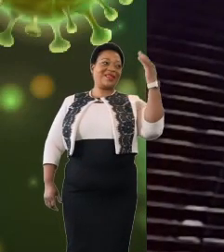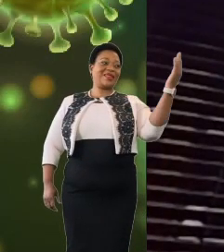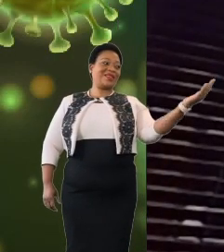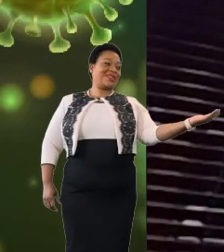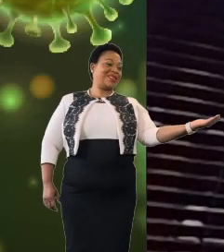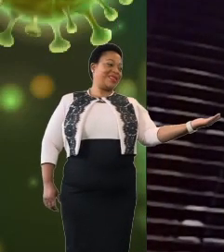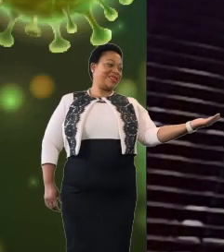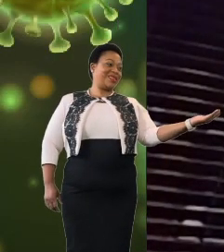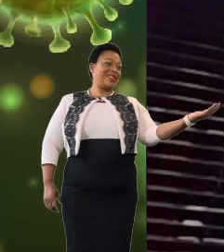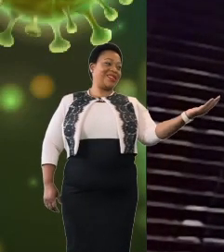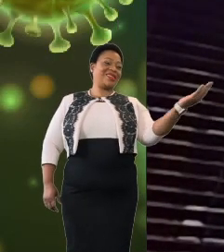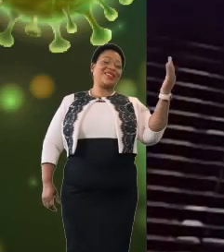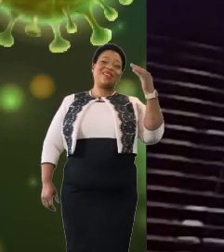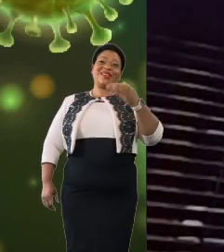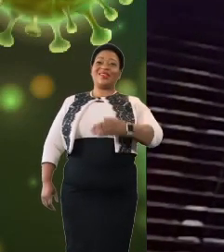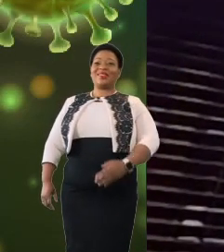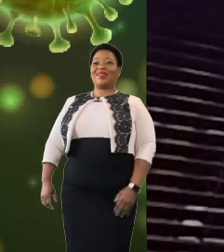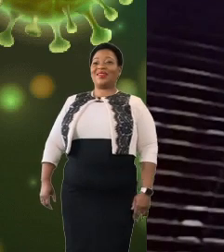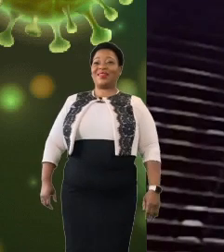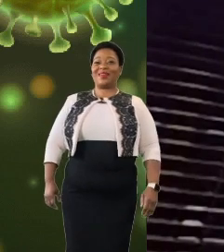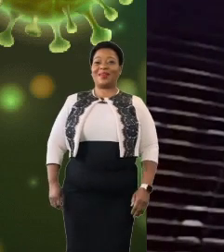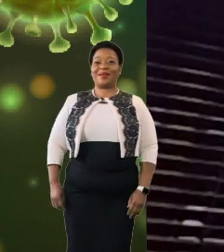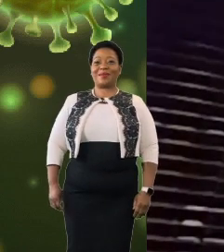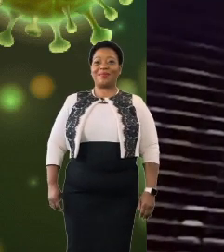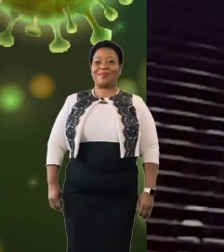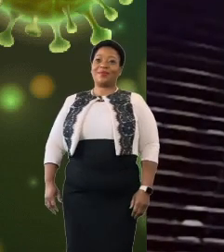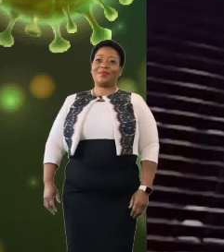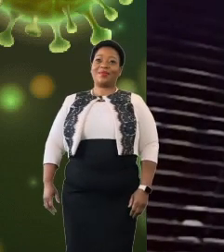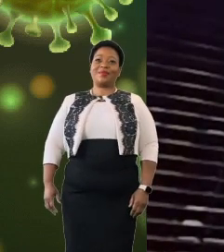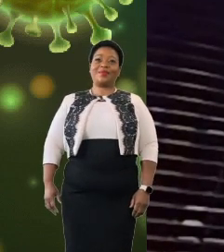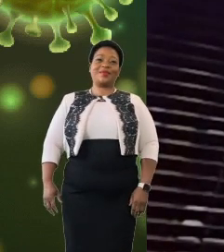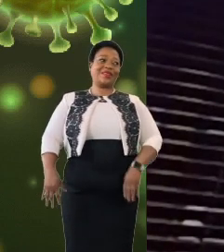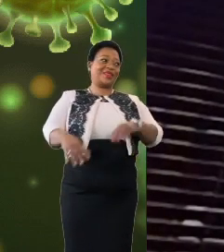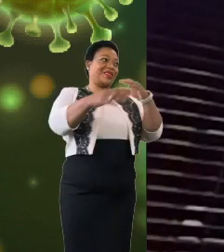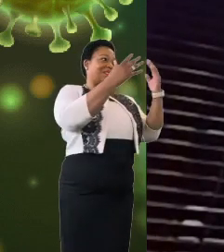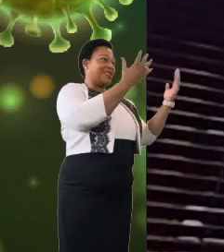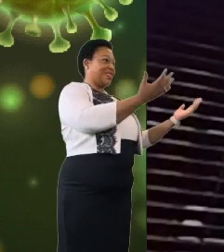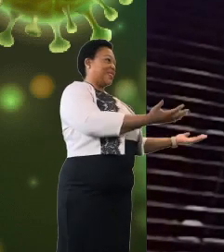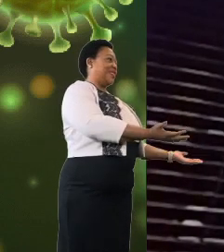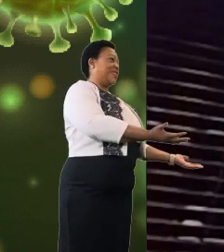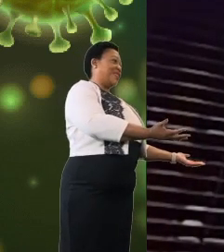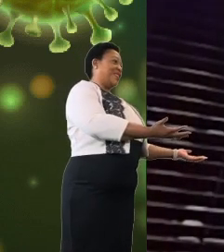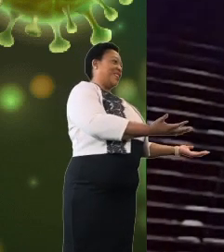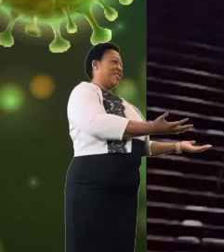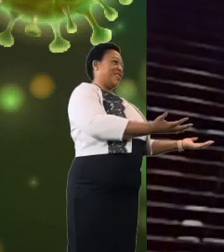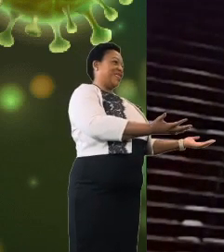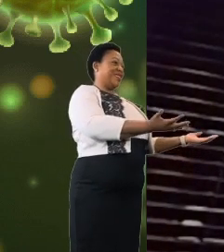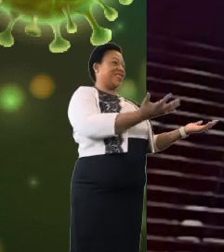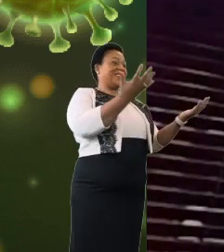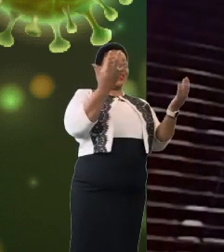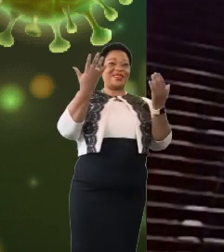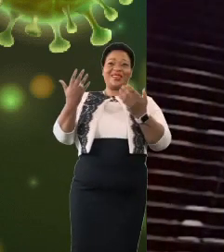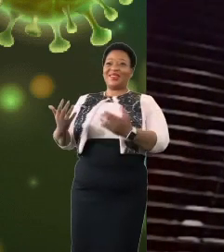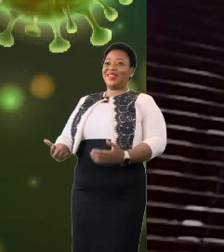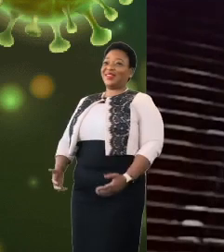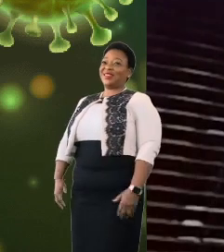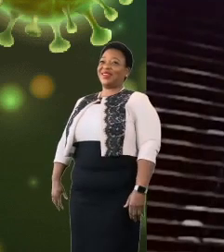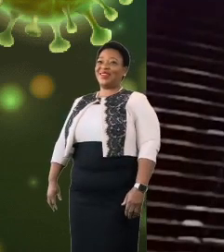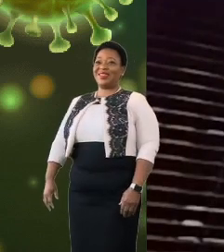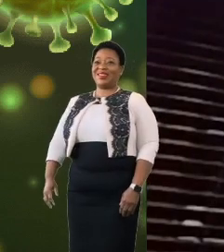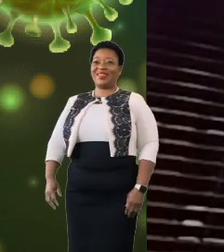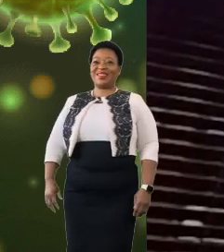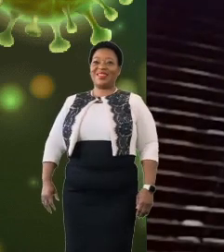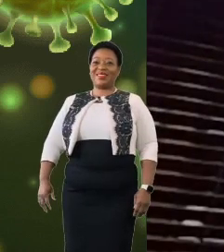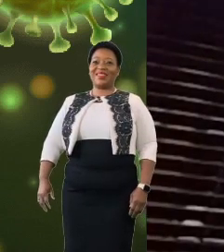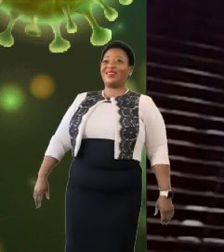us, we were already in recession. We were already having our economy already